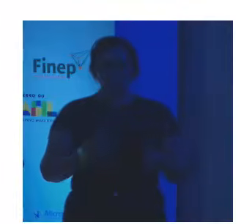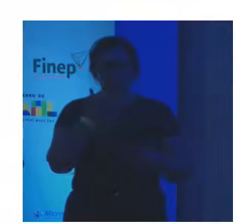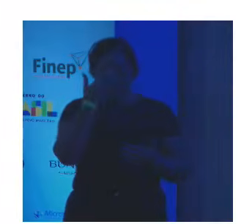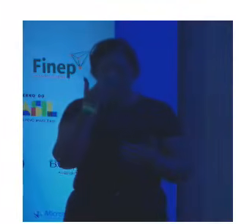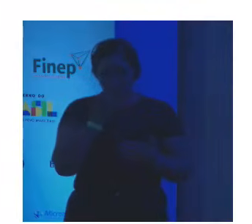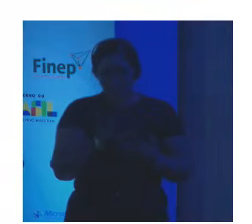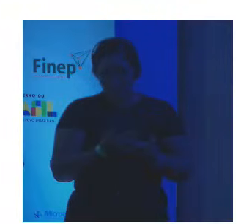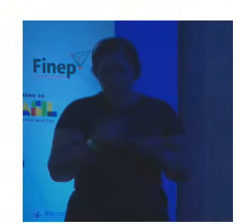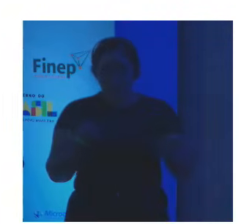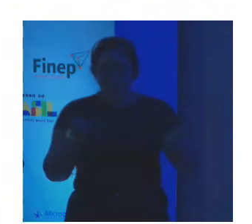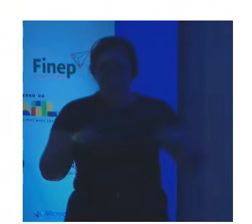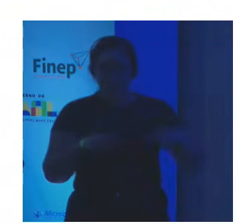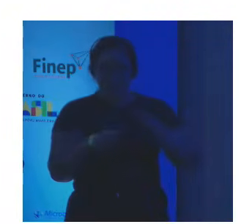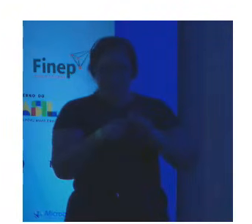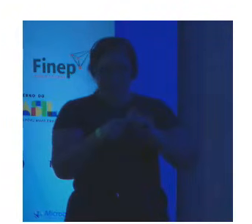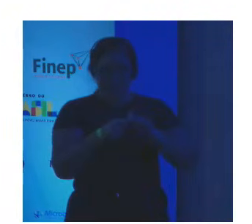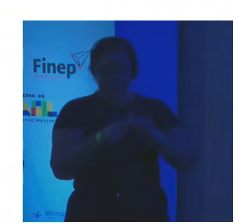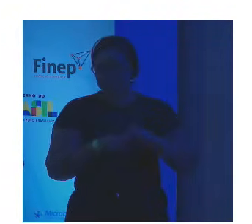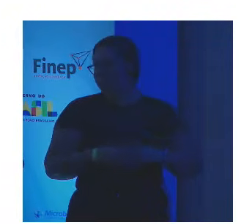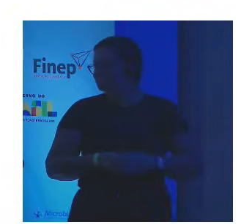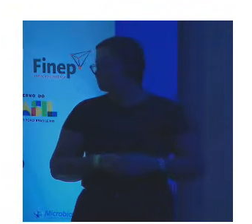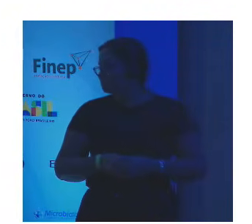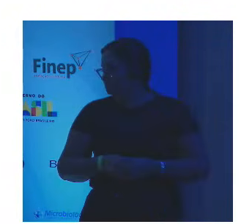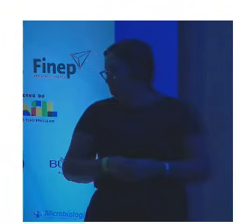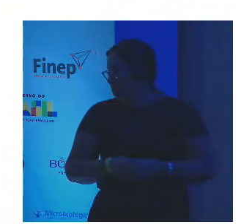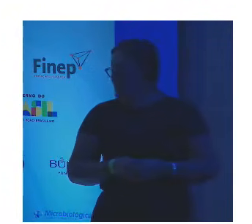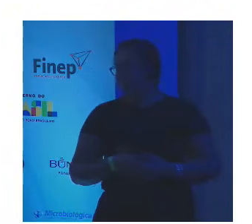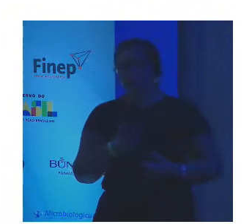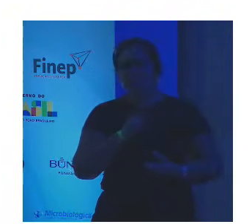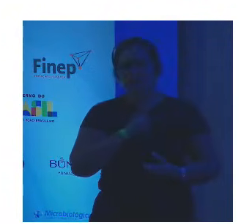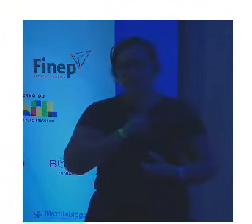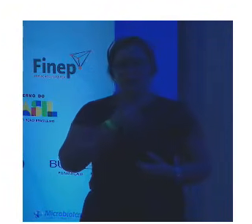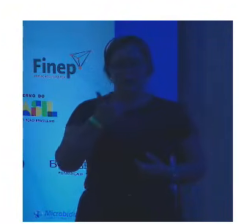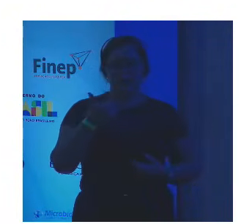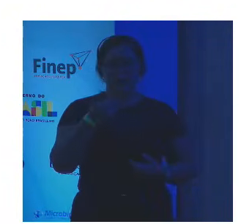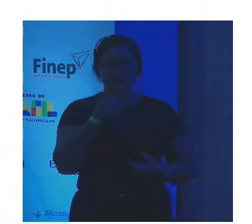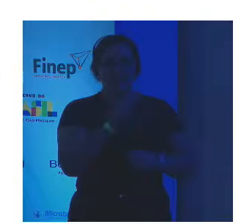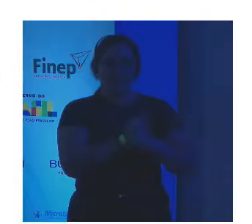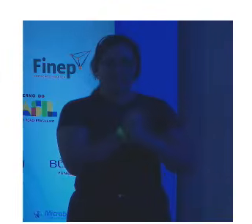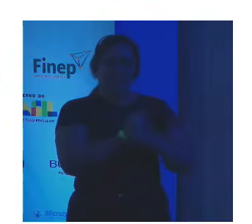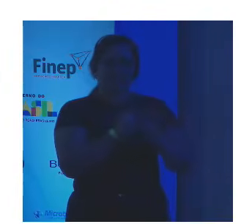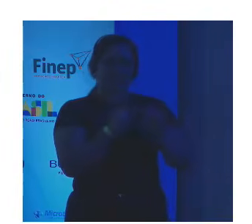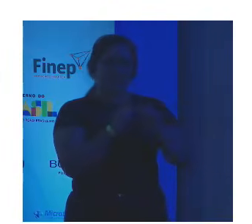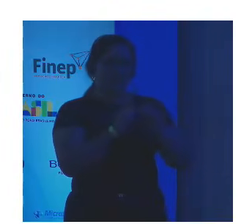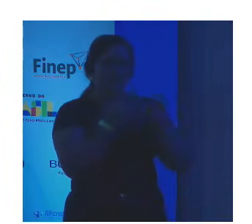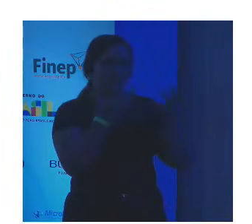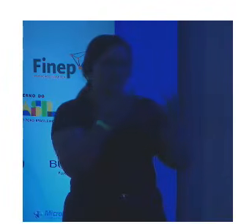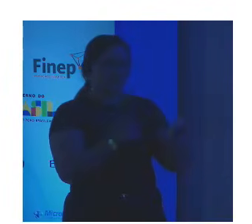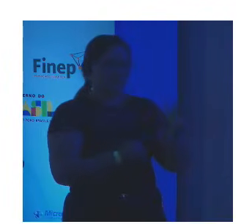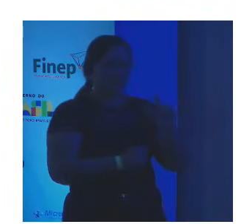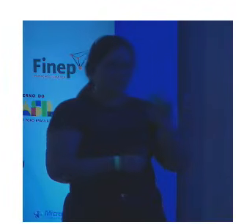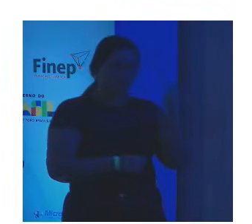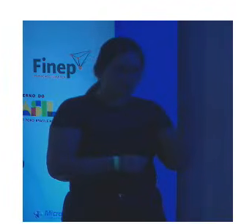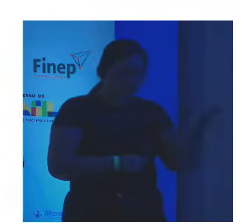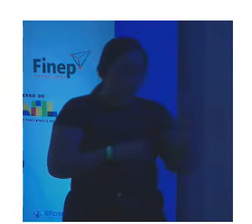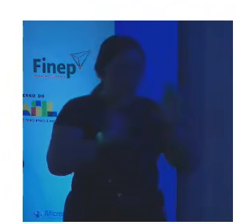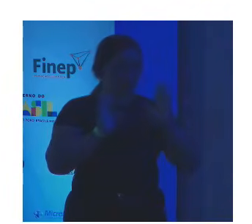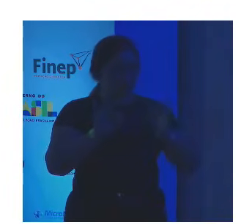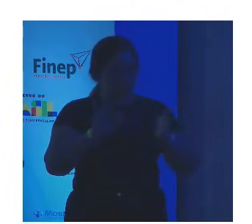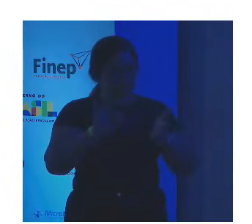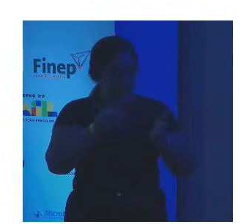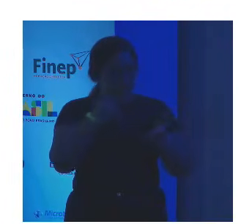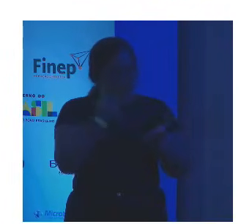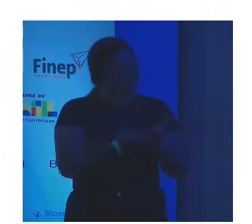been far advanced. We have 10 years to do that, but we have adopted the treaty. We have signed the treaty, open for signatures.